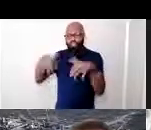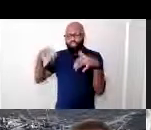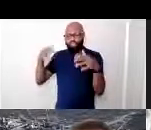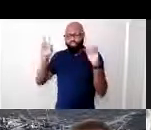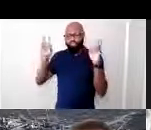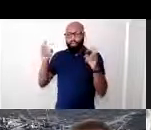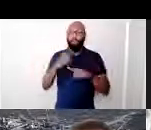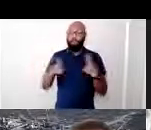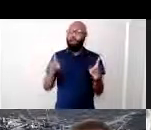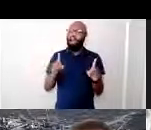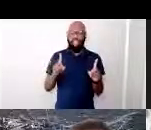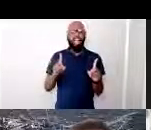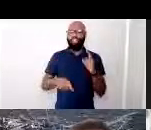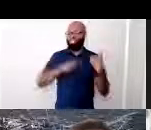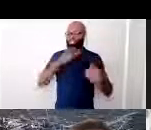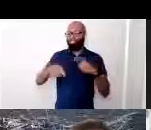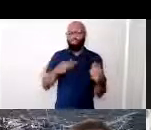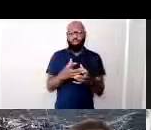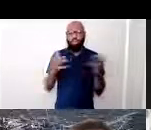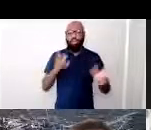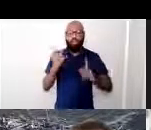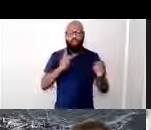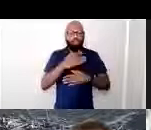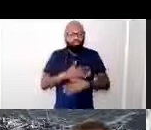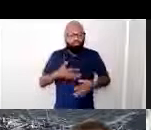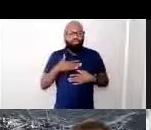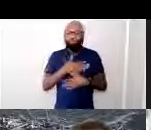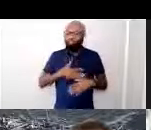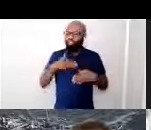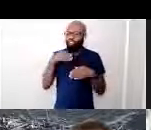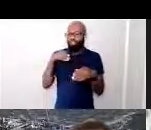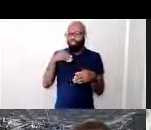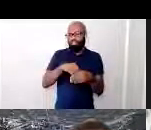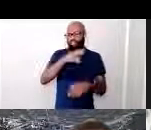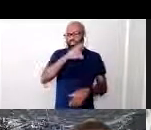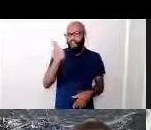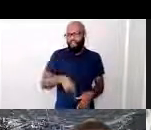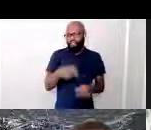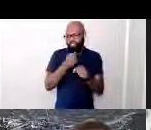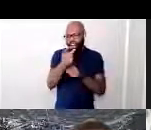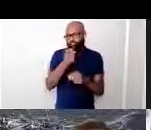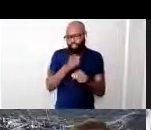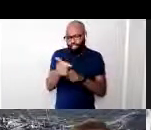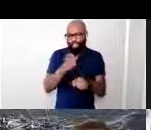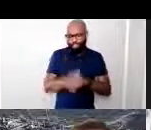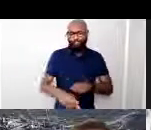obviously greatly to the, you know, what people enjoy throughout, you know, throughout the city on an annual basis. And really a lot of those dollars go to pay